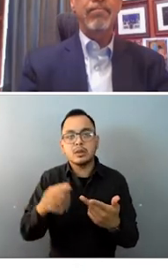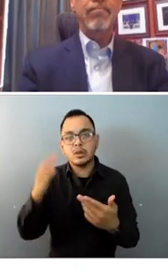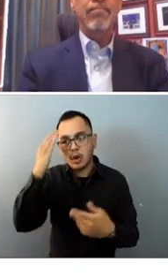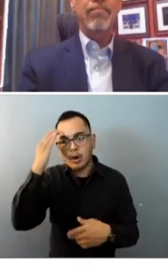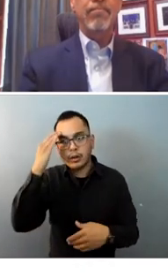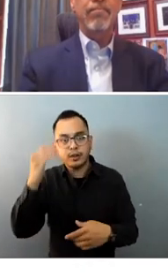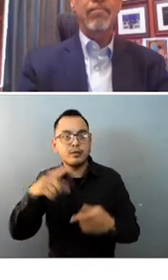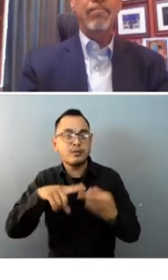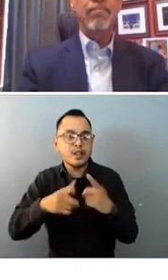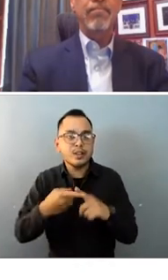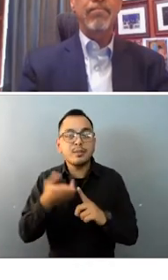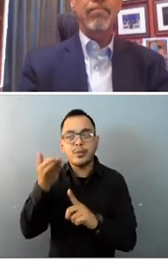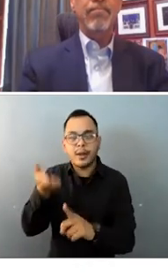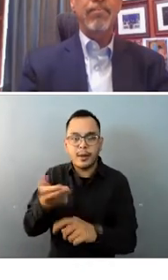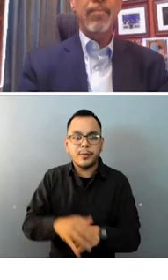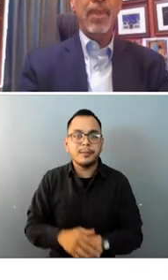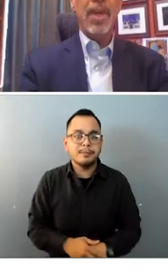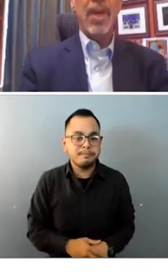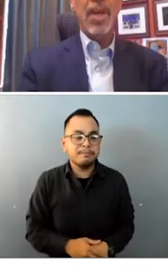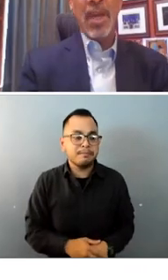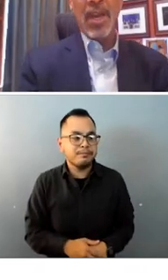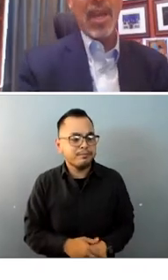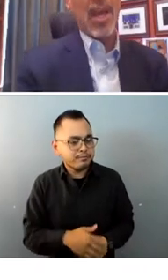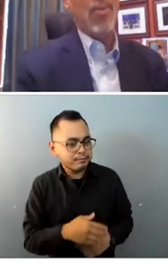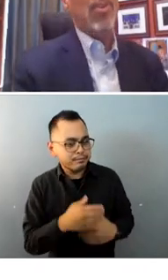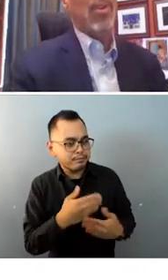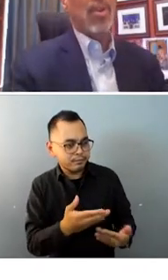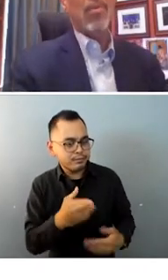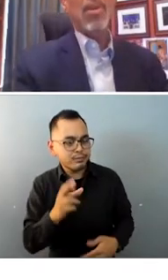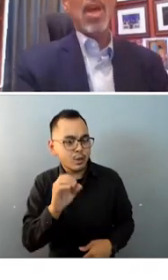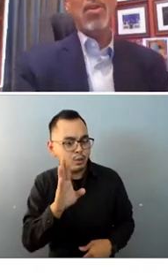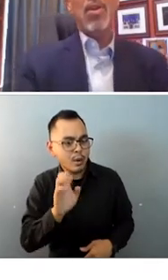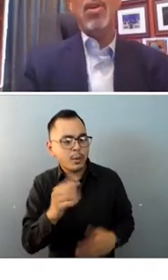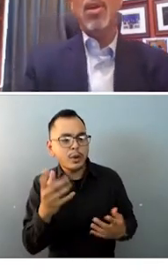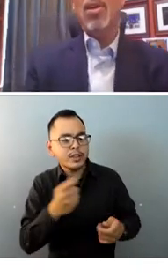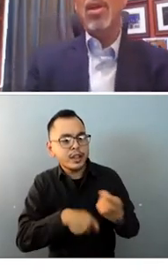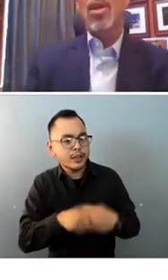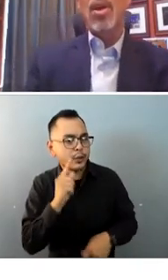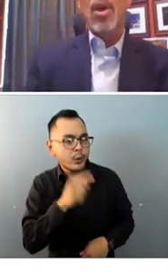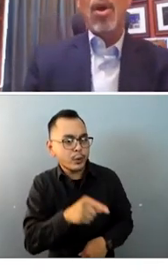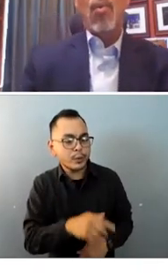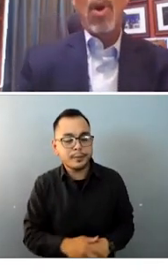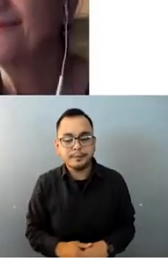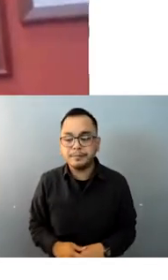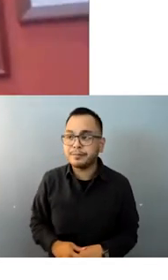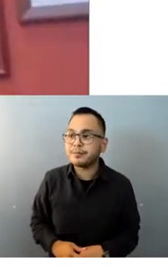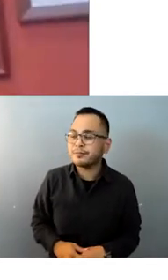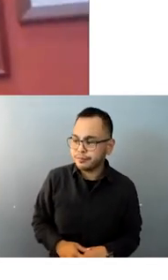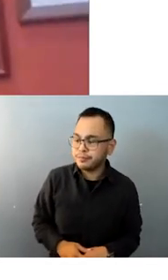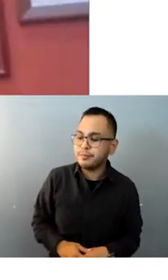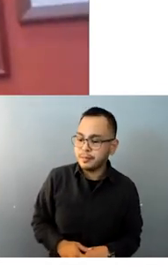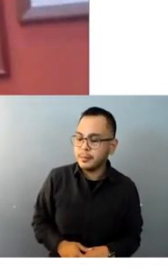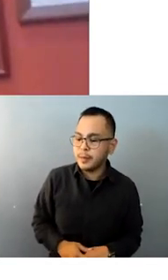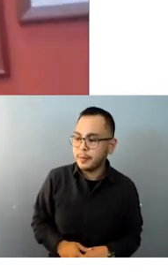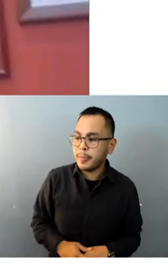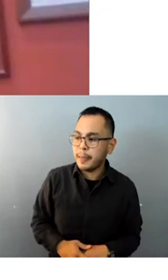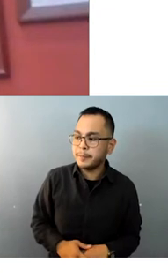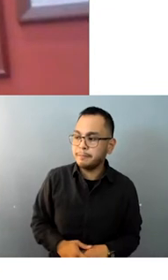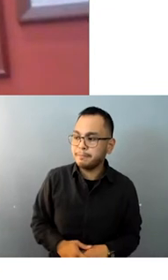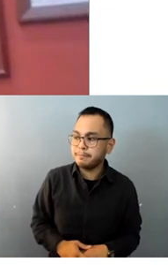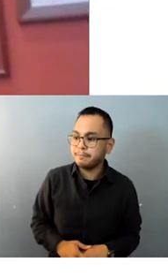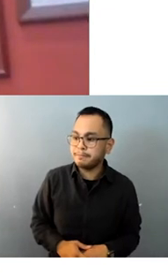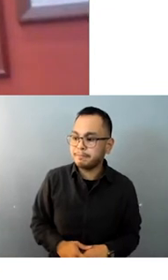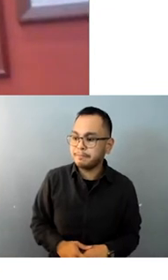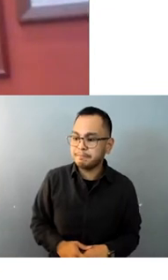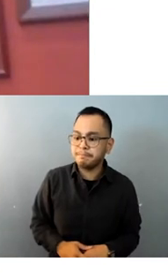and friendships were. Yeah. How about you, Robert? What changed for you as a parent? Well,